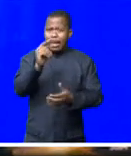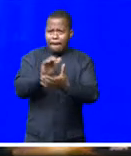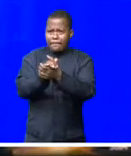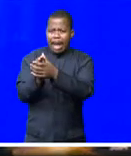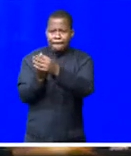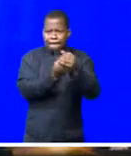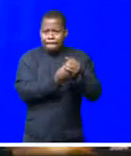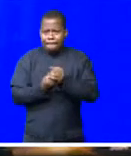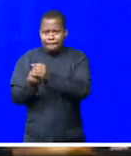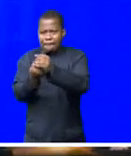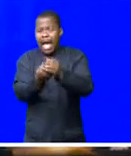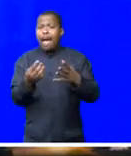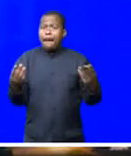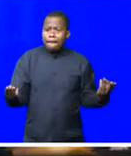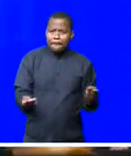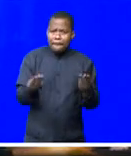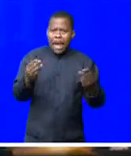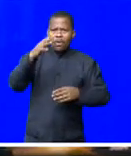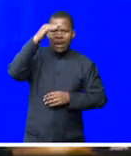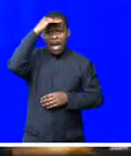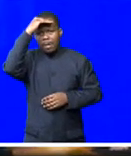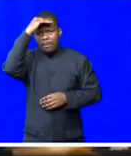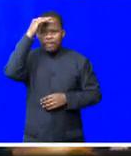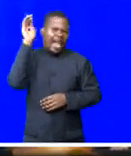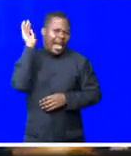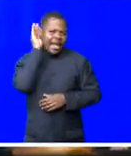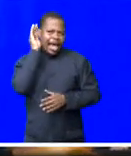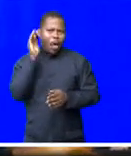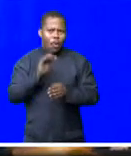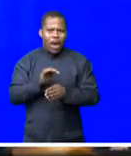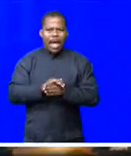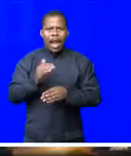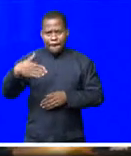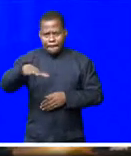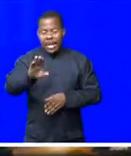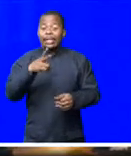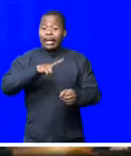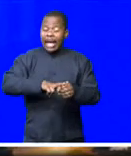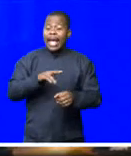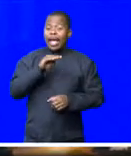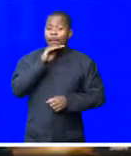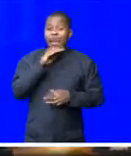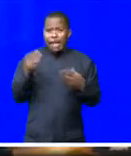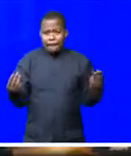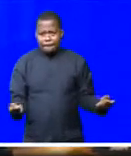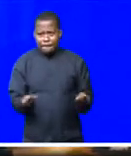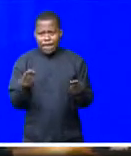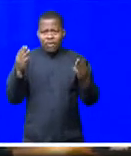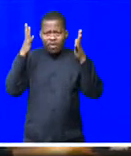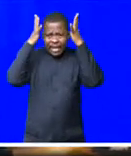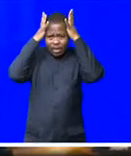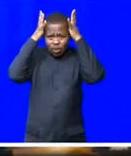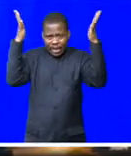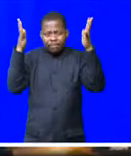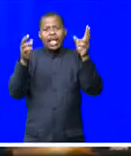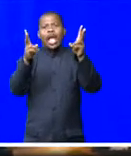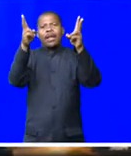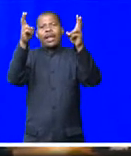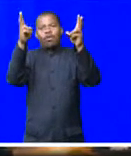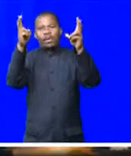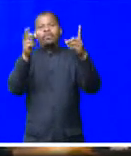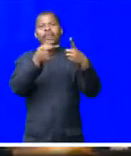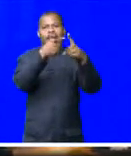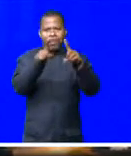senda livi lebantu labanelibala kuthi livakale siniketa lonke eliswadi nisayaye kunakisisa Tindzaba nemalungelo